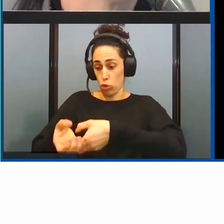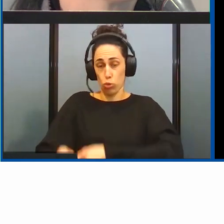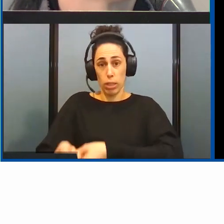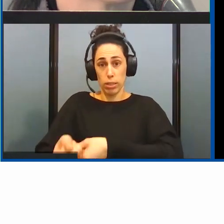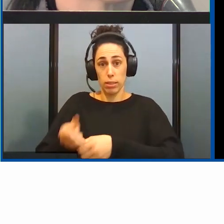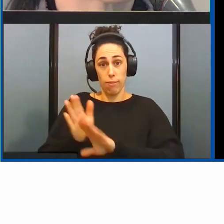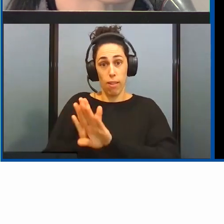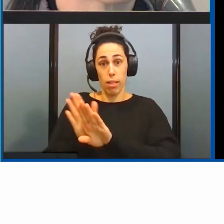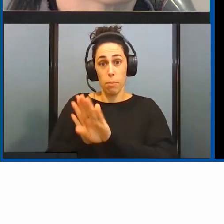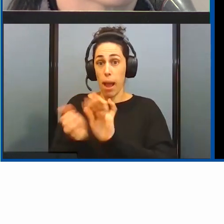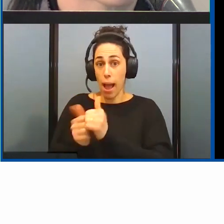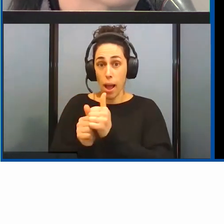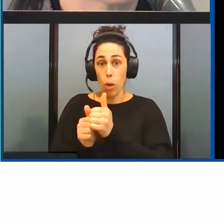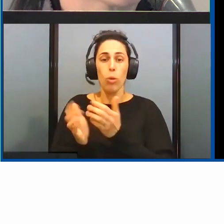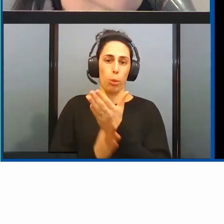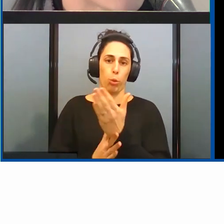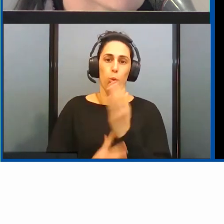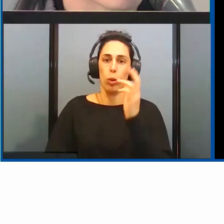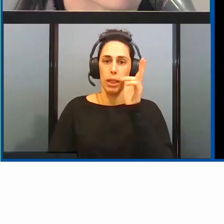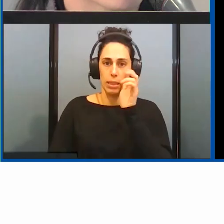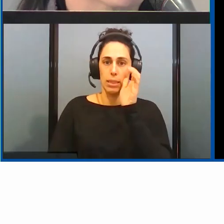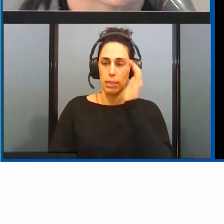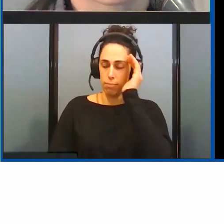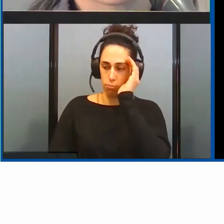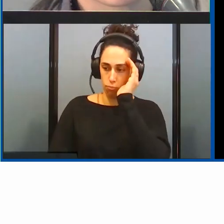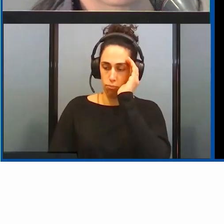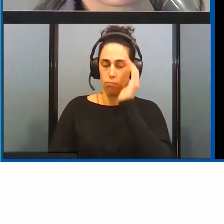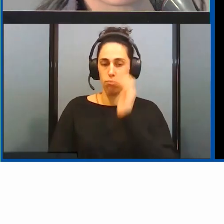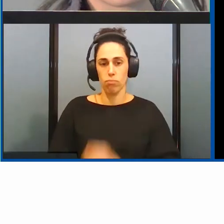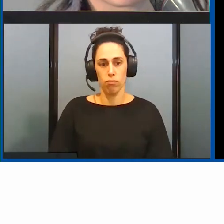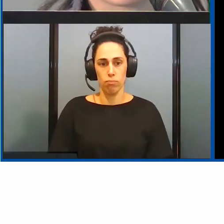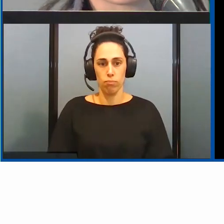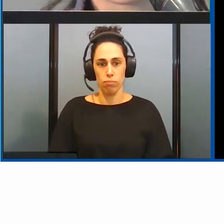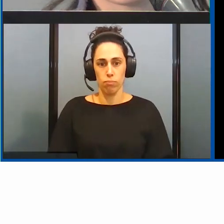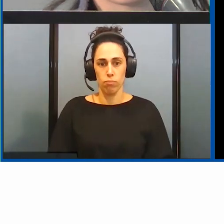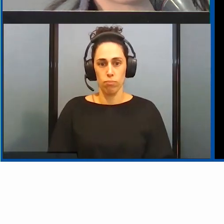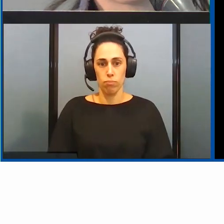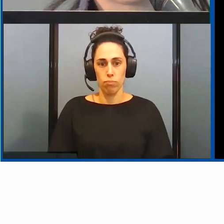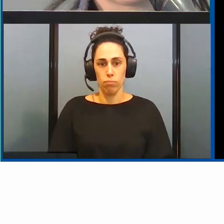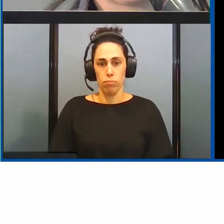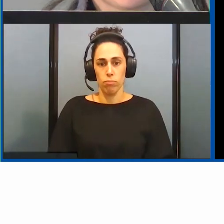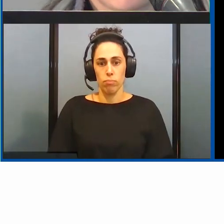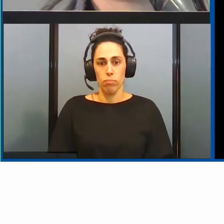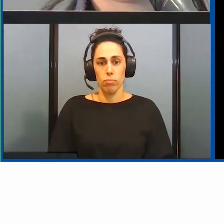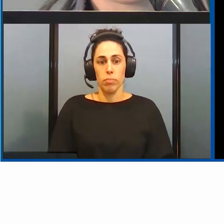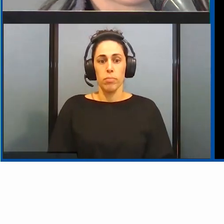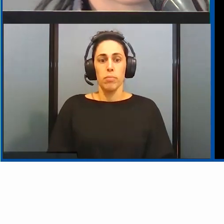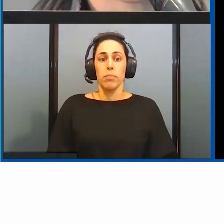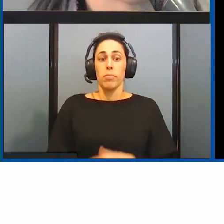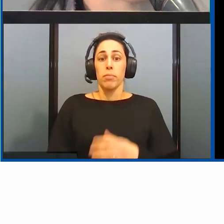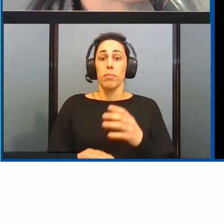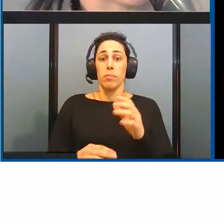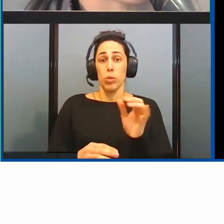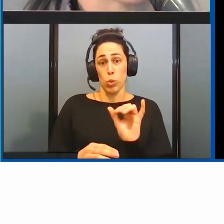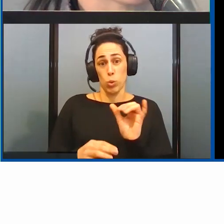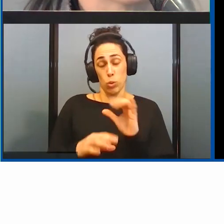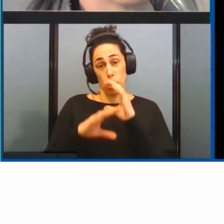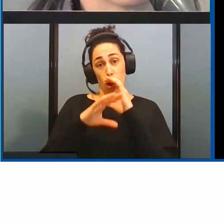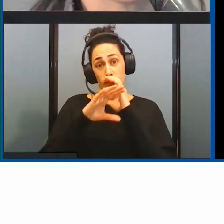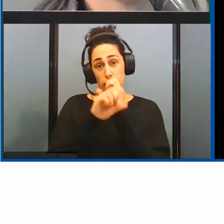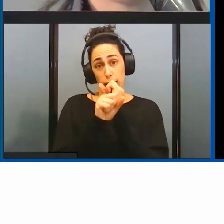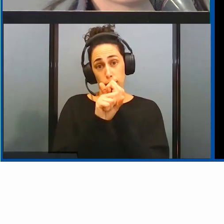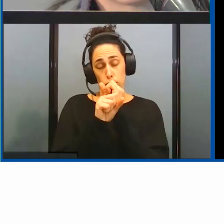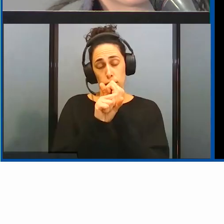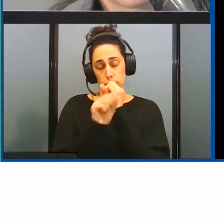at the front what your confidentiality requirements is really important, because if you do have to share some information at